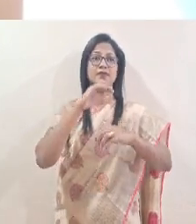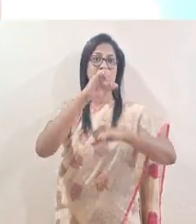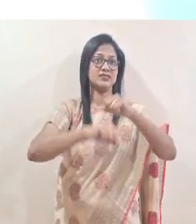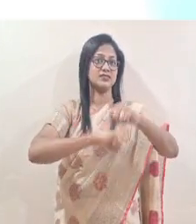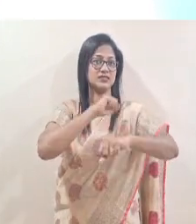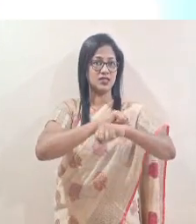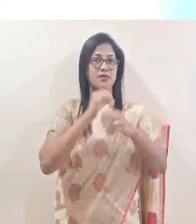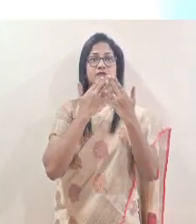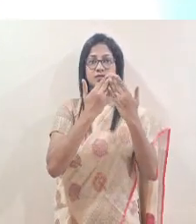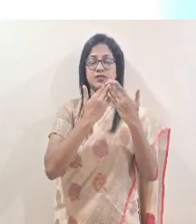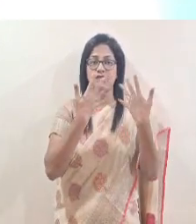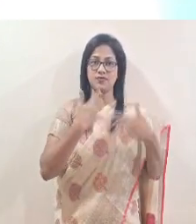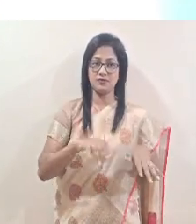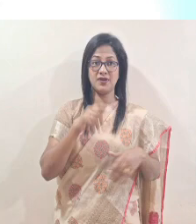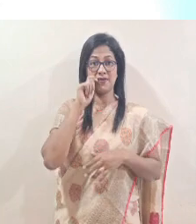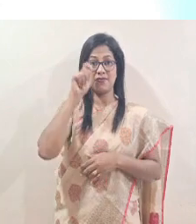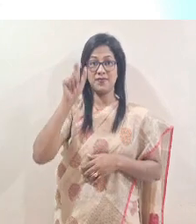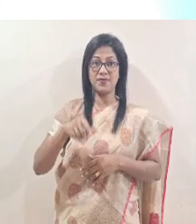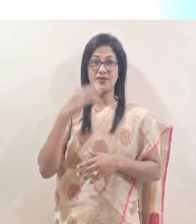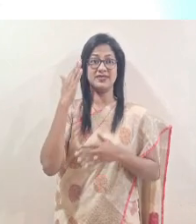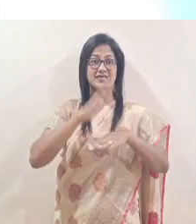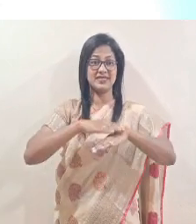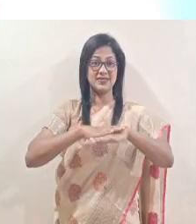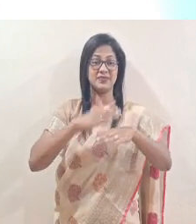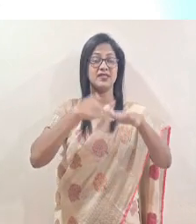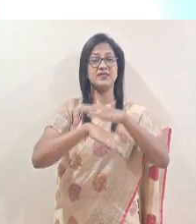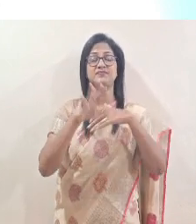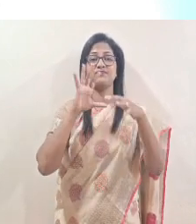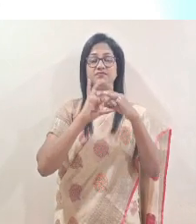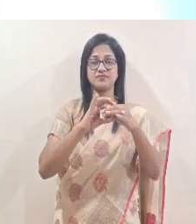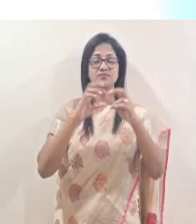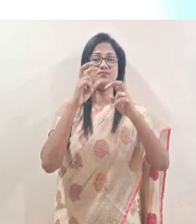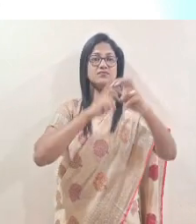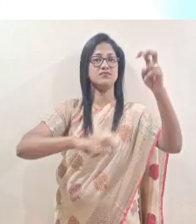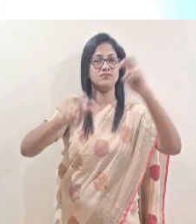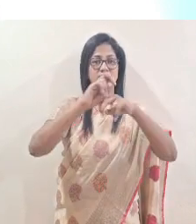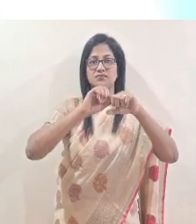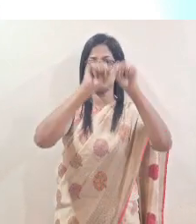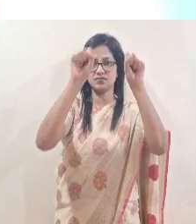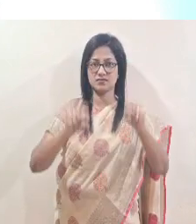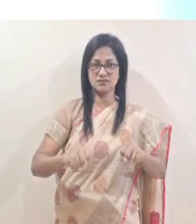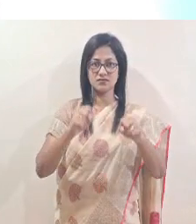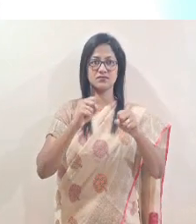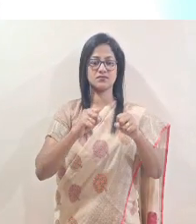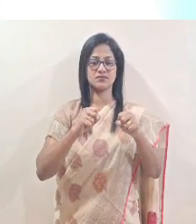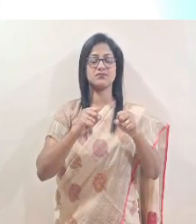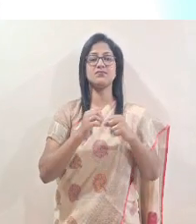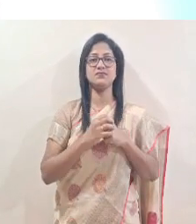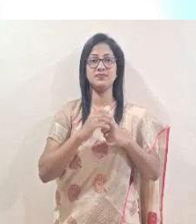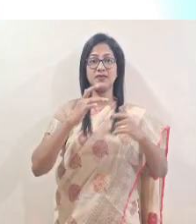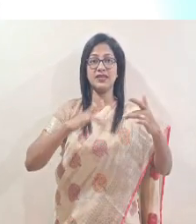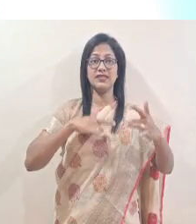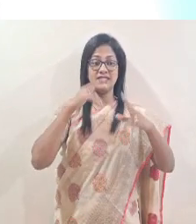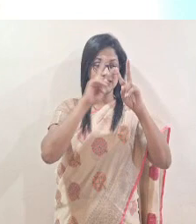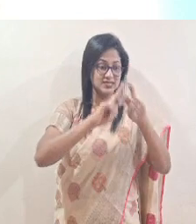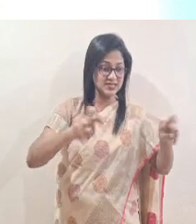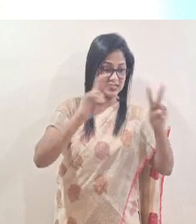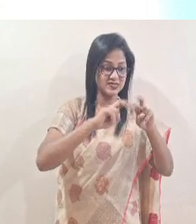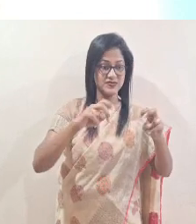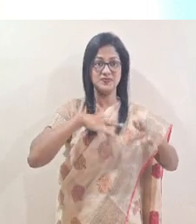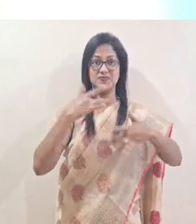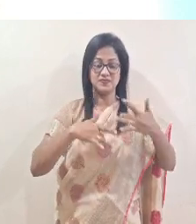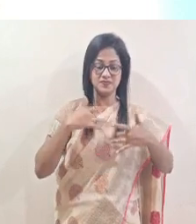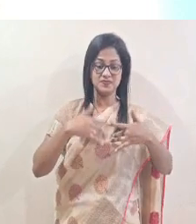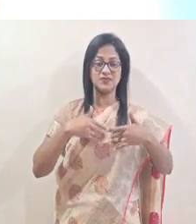Singapore. Professor Bhavatrathan is experienced in the field of transportation systems with research interests, road